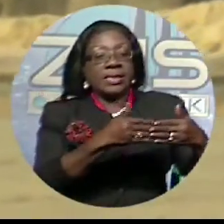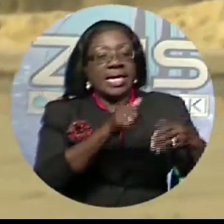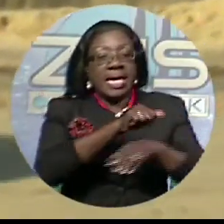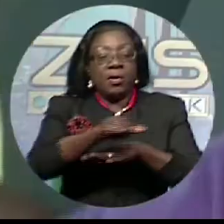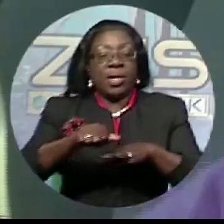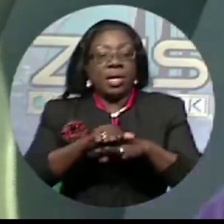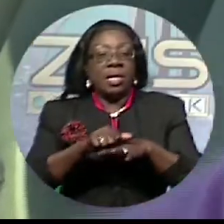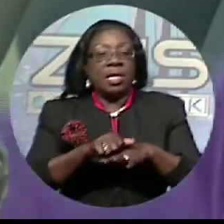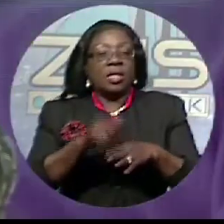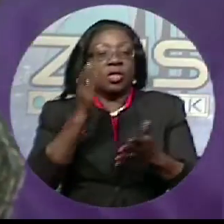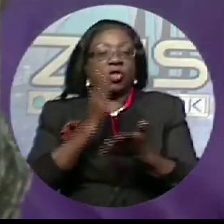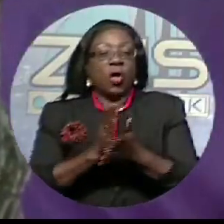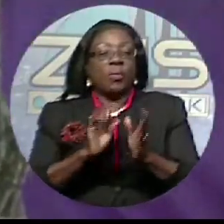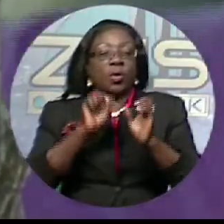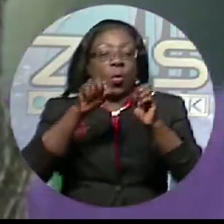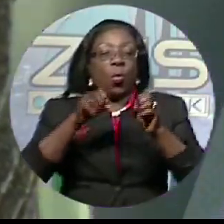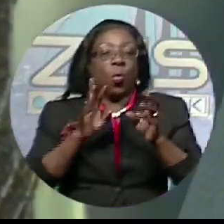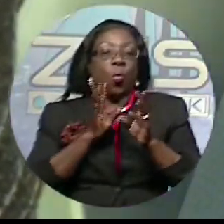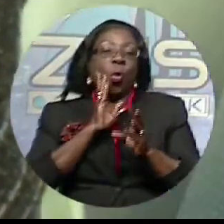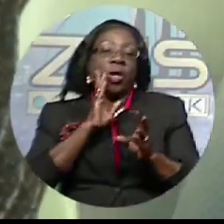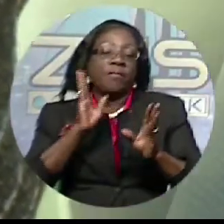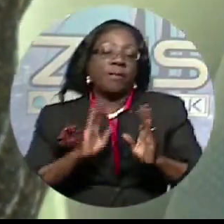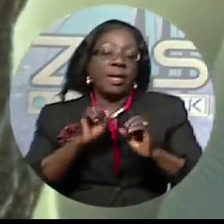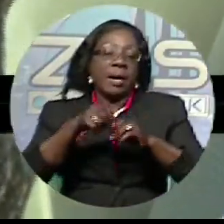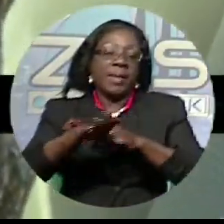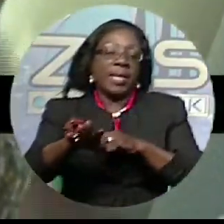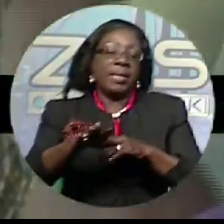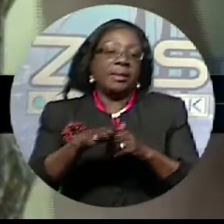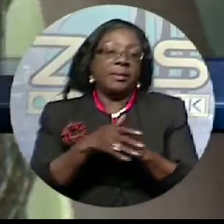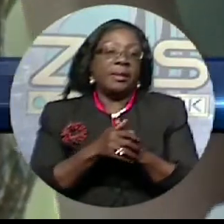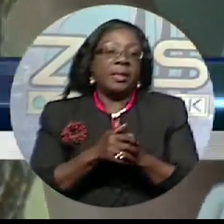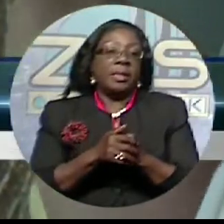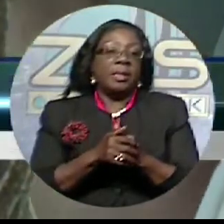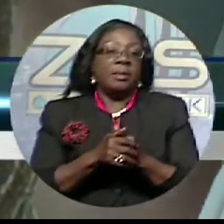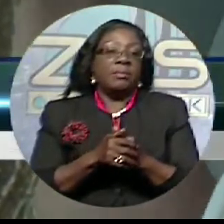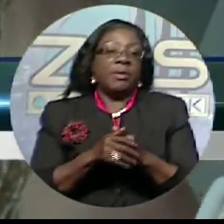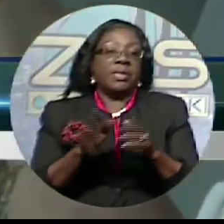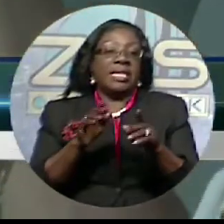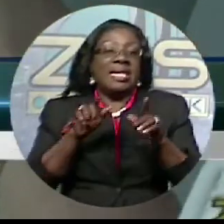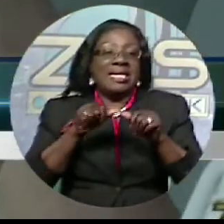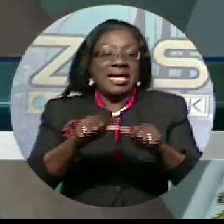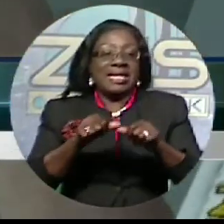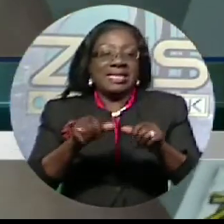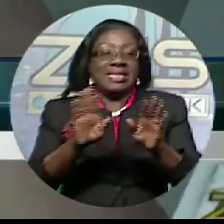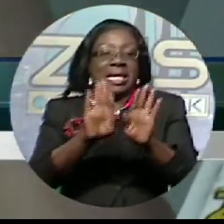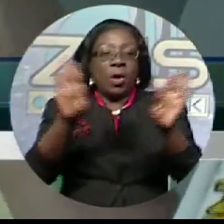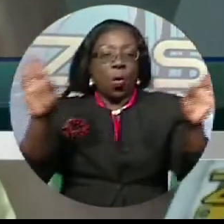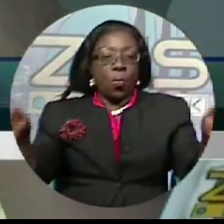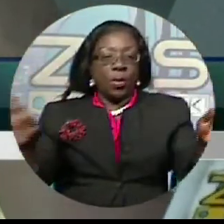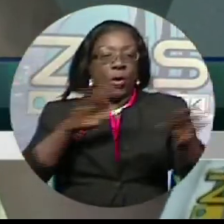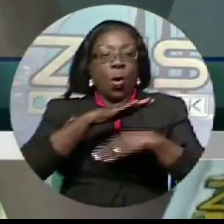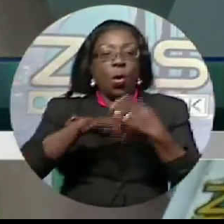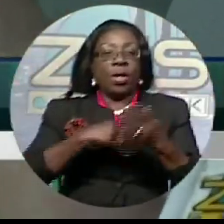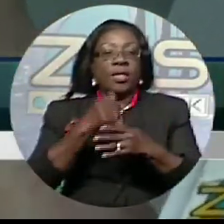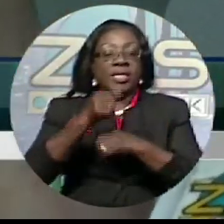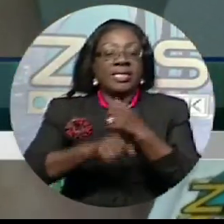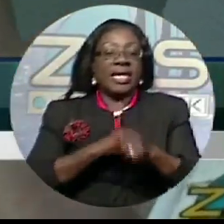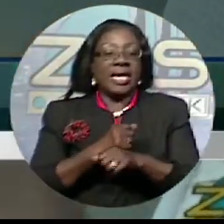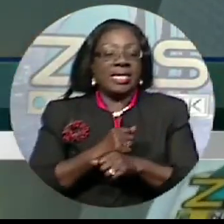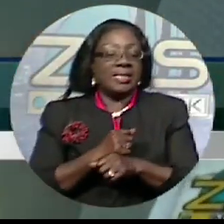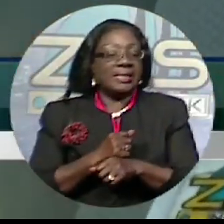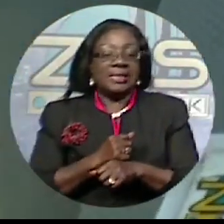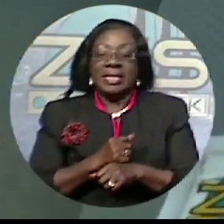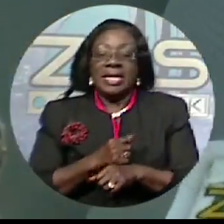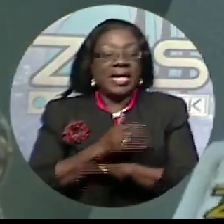for access, or make an opening further down. But to leave this open like this all these years,